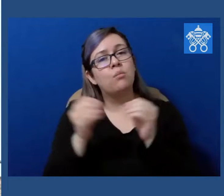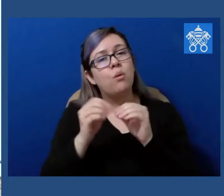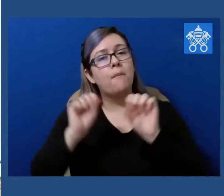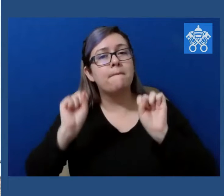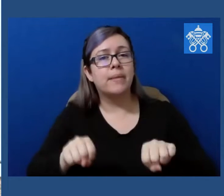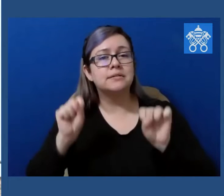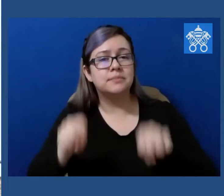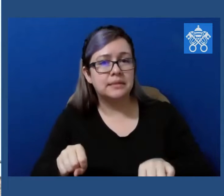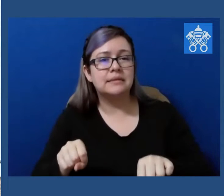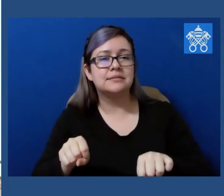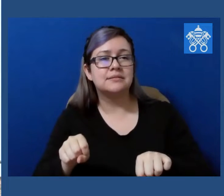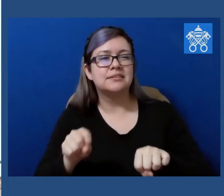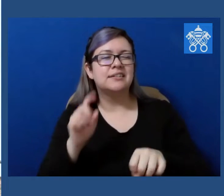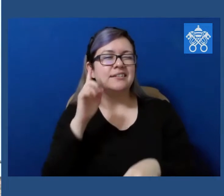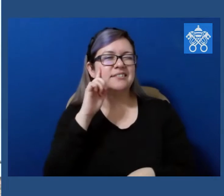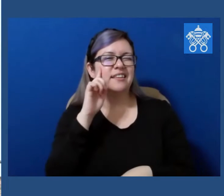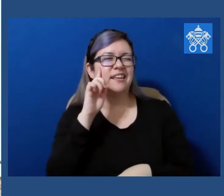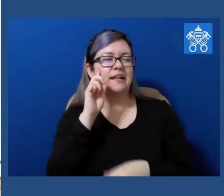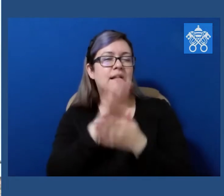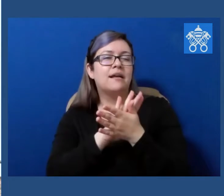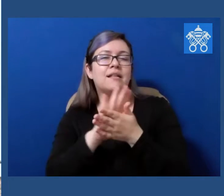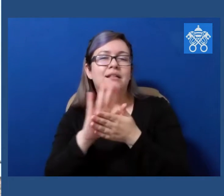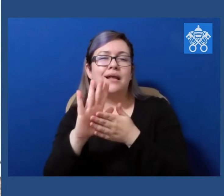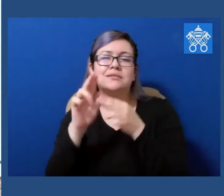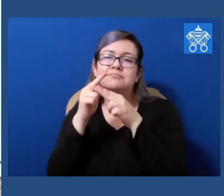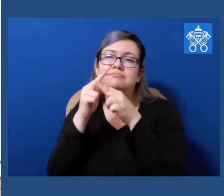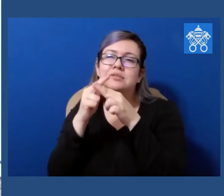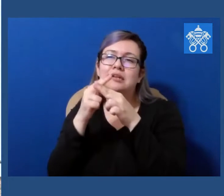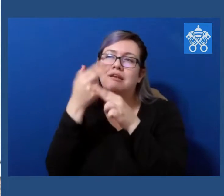I like to think about a nice name for God would be